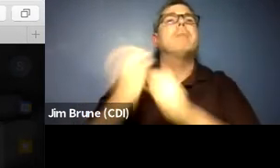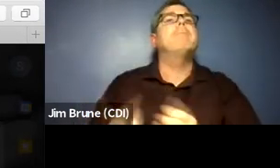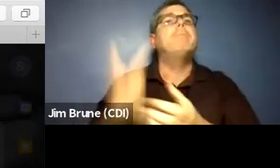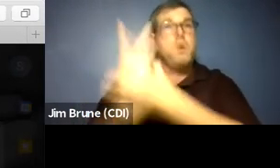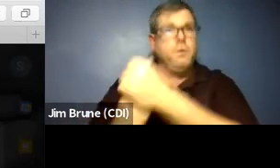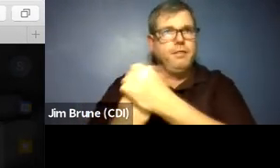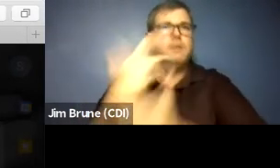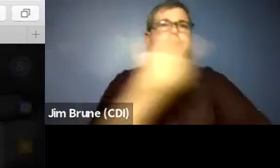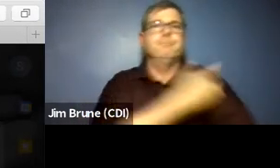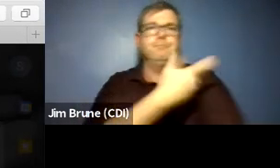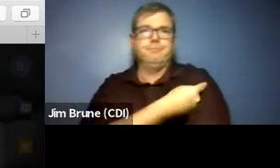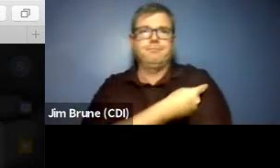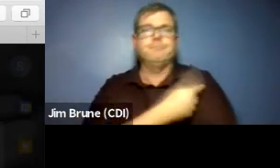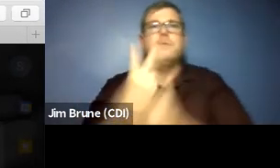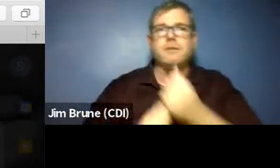Okay.